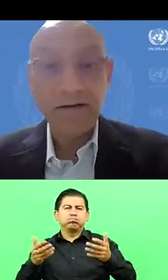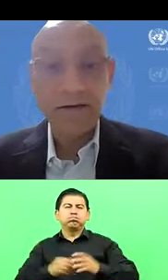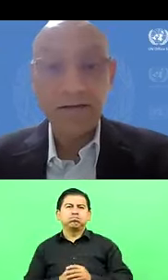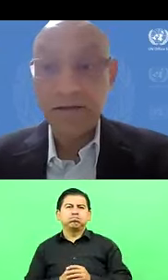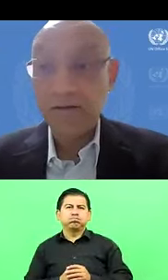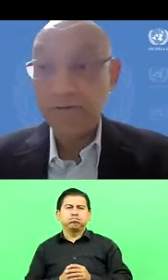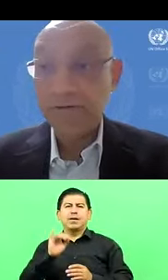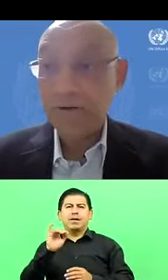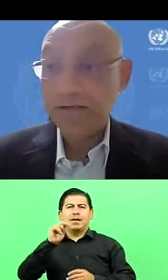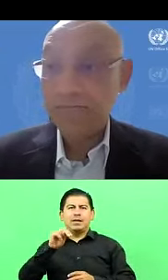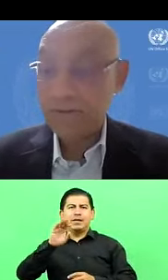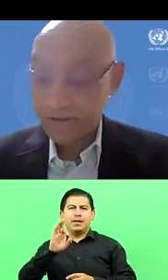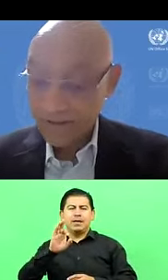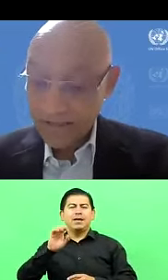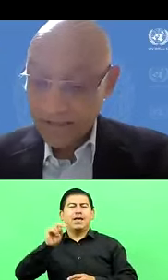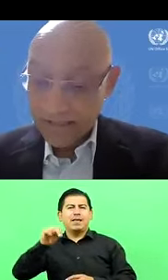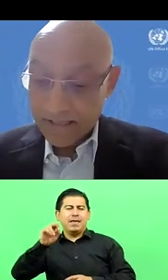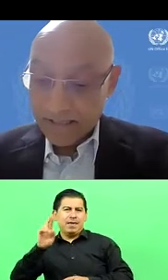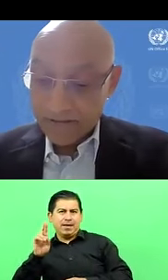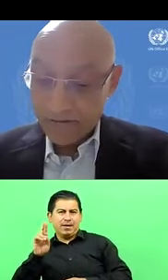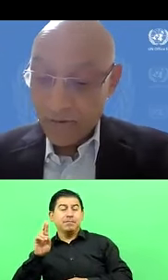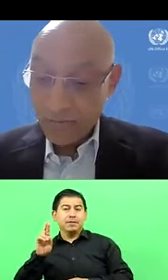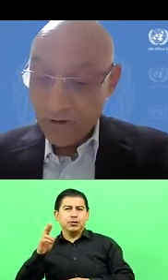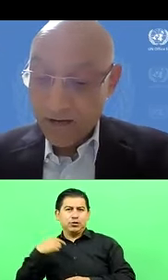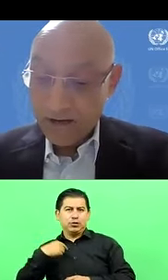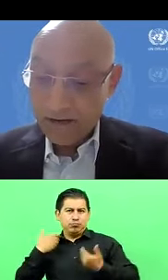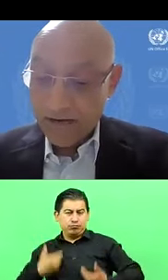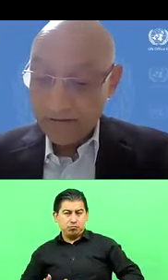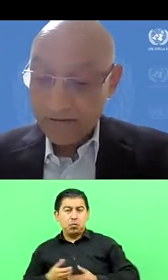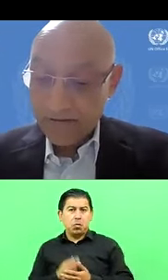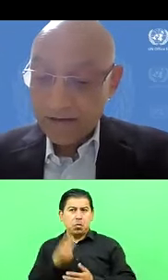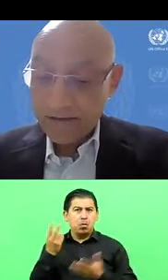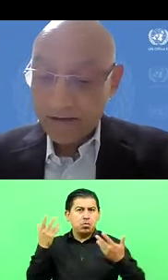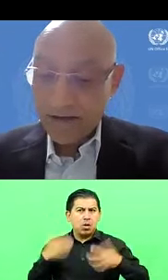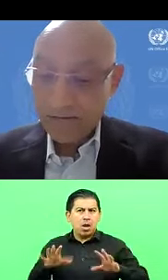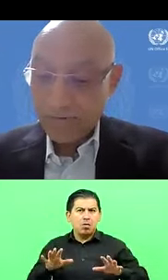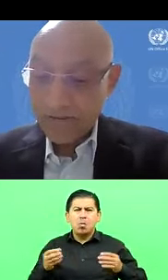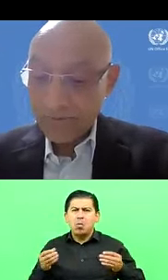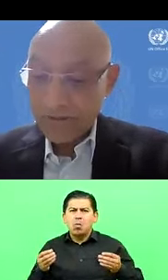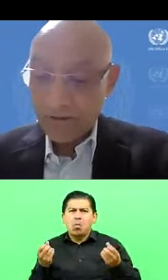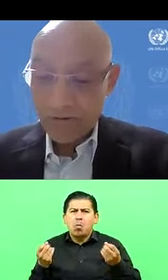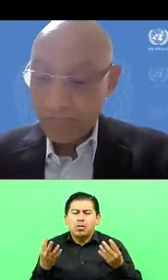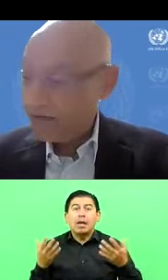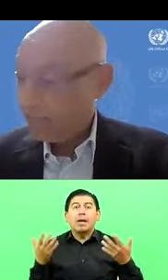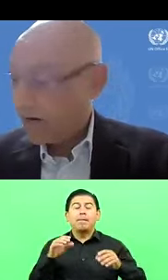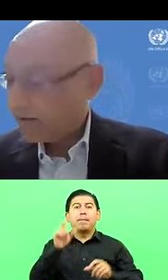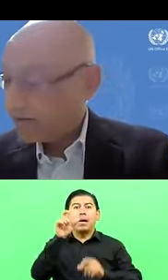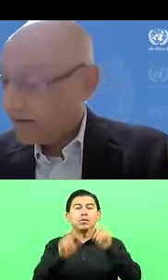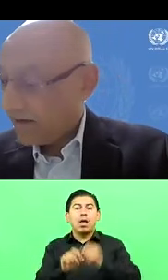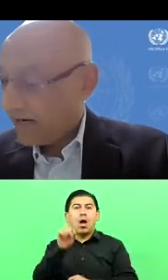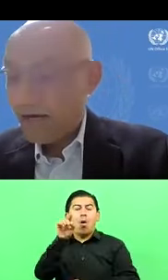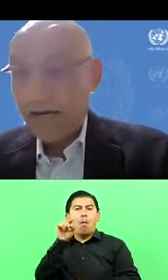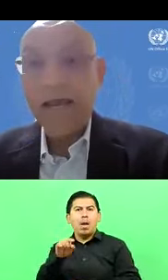are 1,000 participants. So let us start first with the opening